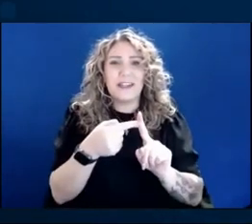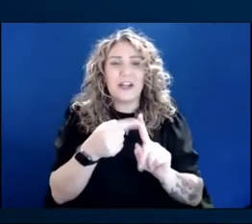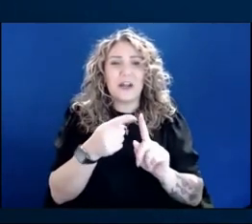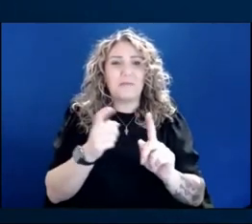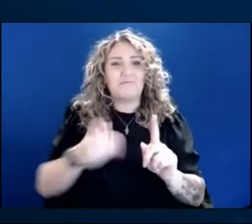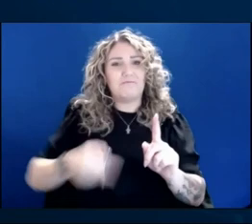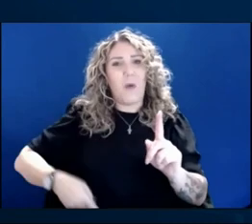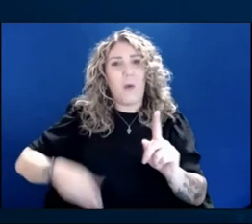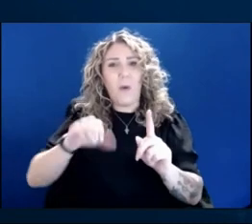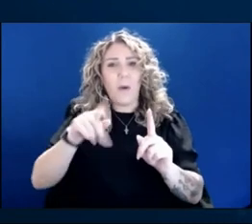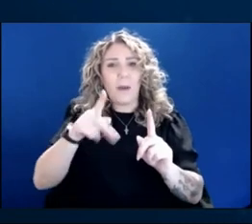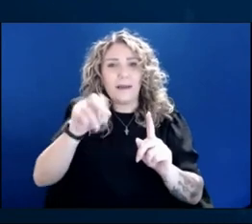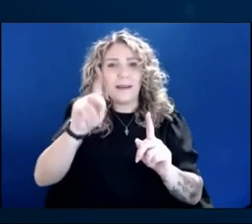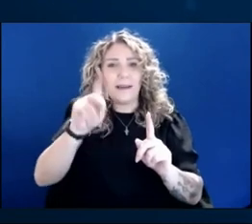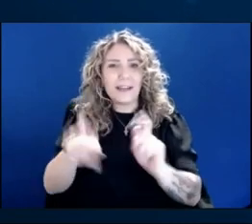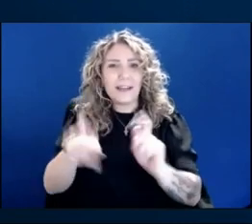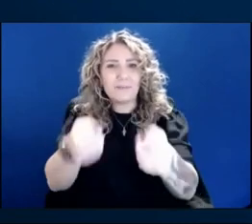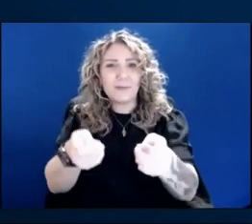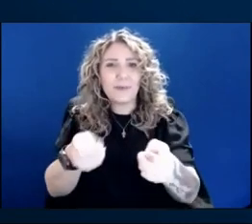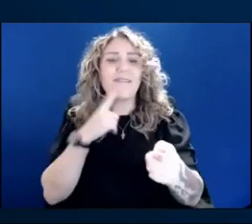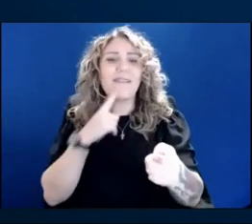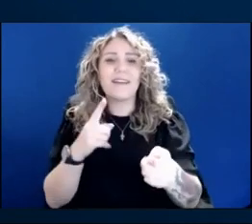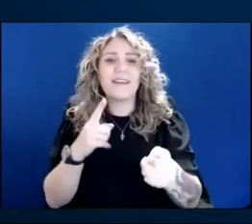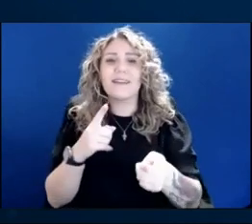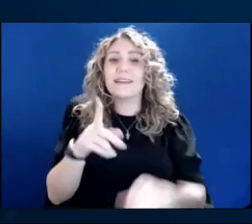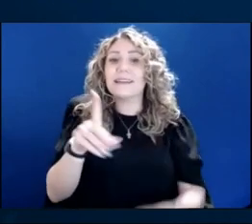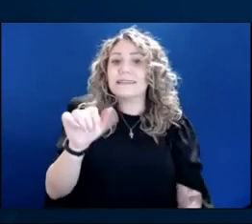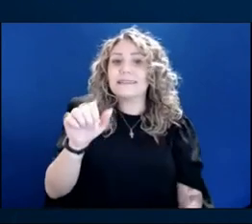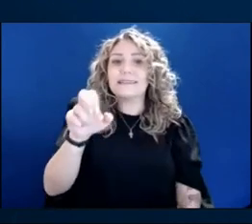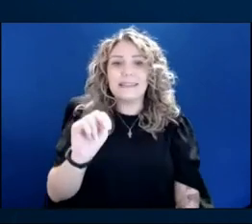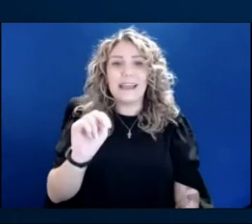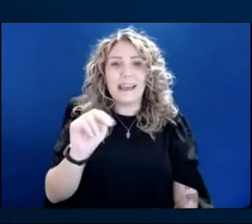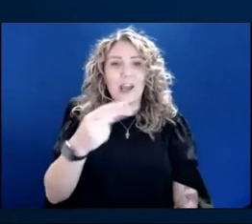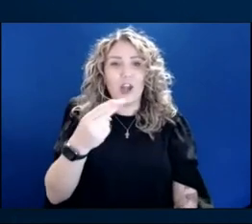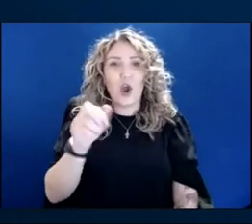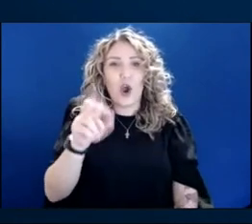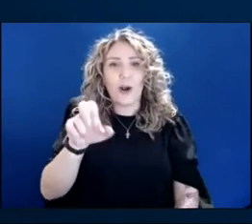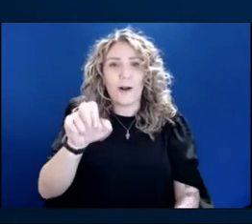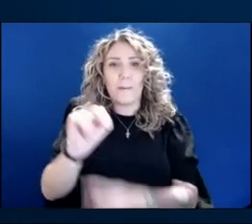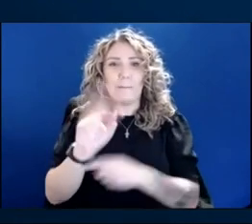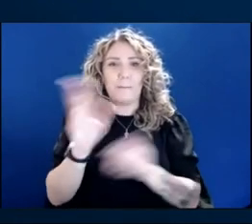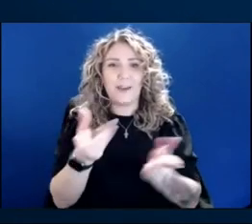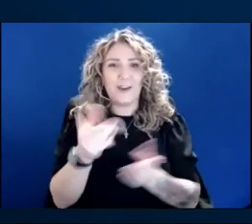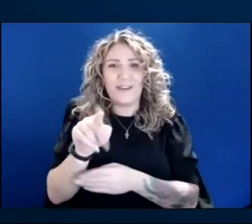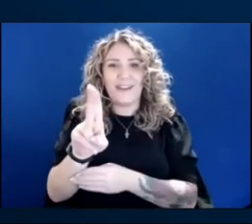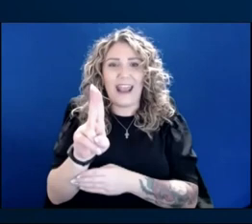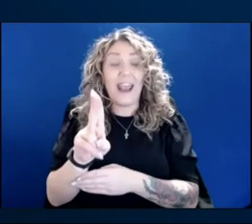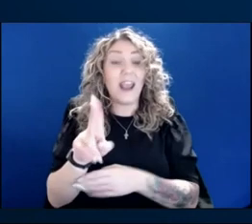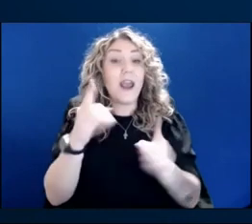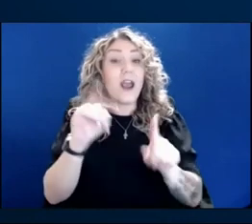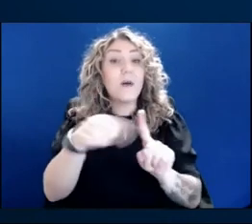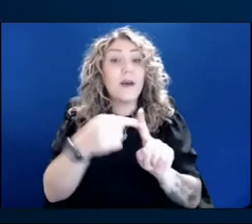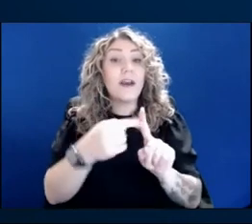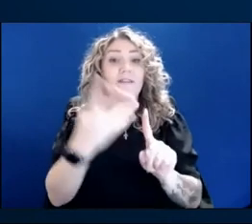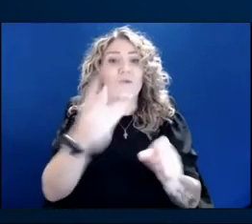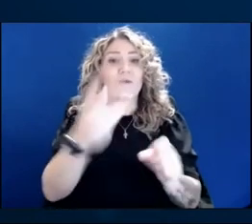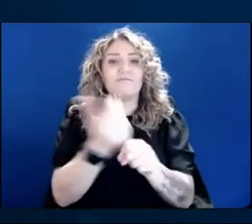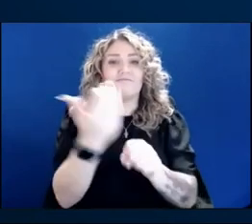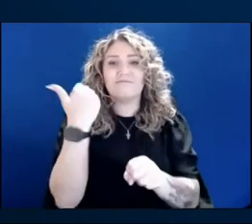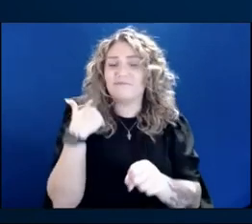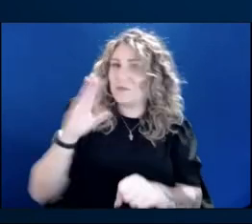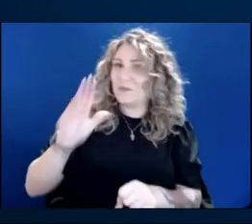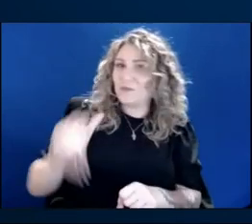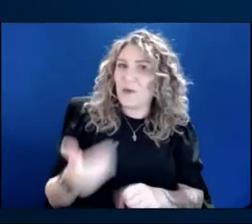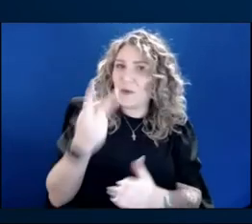donated her kidney to Dan Harmon right here at the health system. This happened 4 years ago. We want to welcome both of you to the program, along with